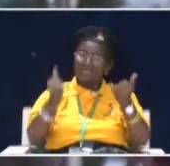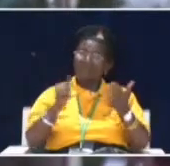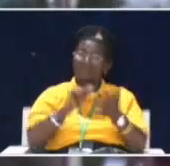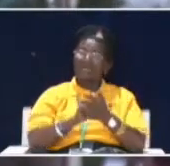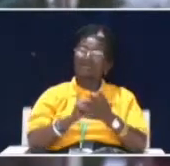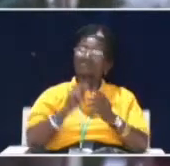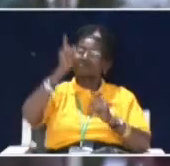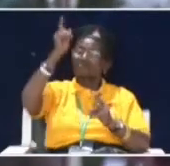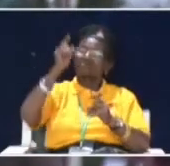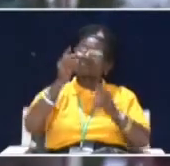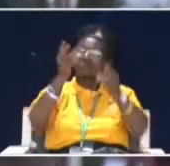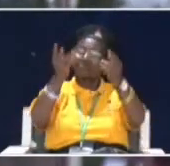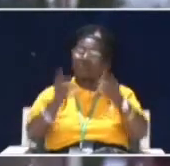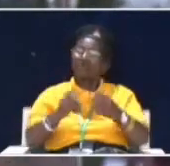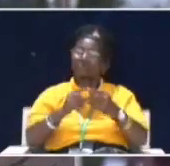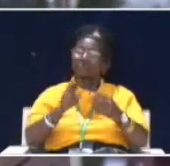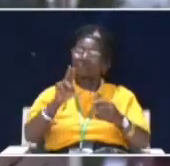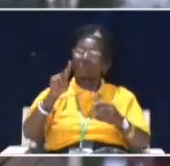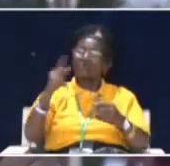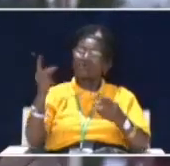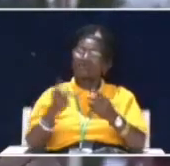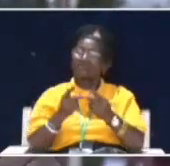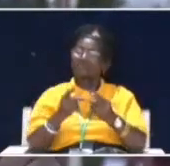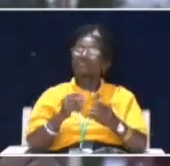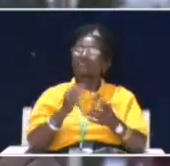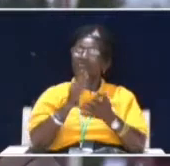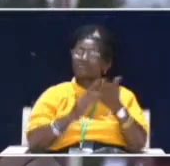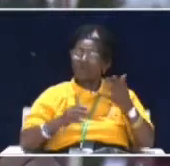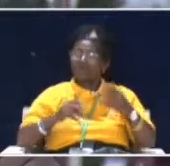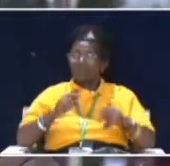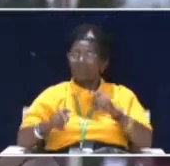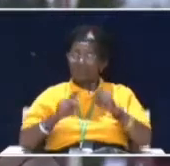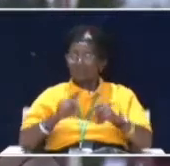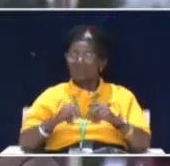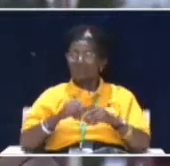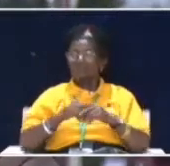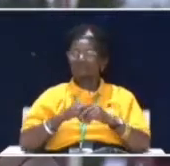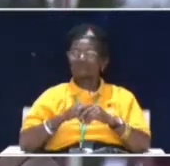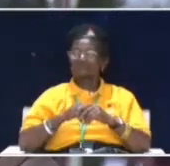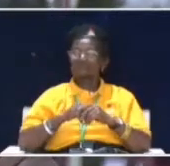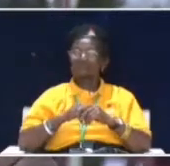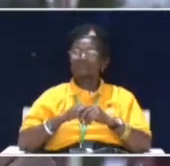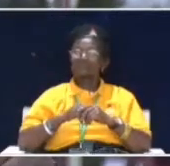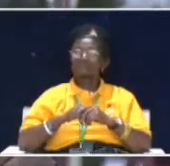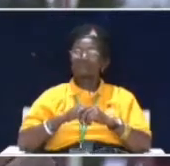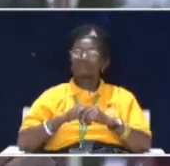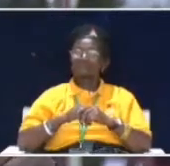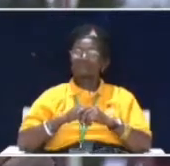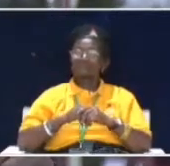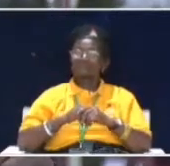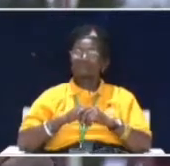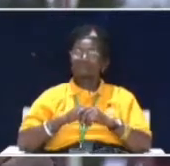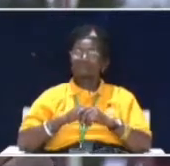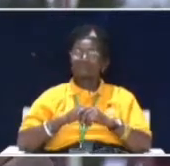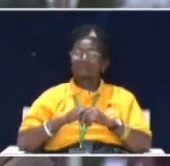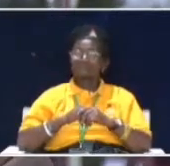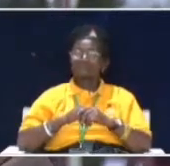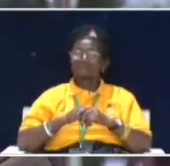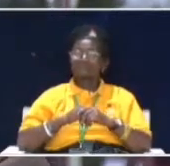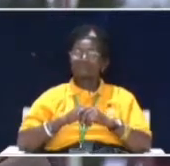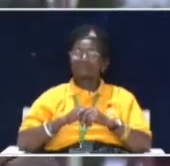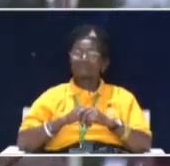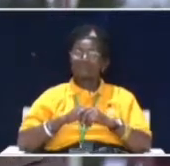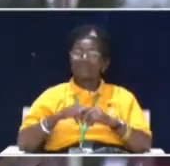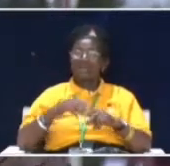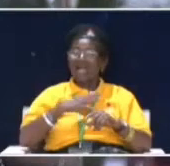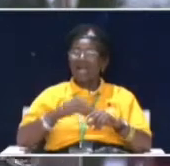reposition some people? E se to je pe asiko yi gan le fe wa si awon mi ni po pada. And you know